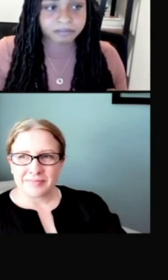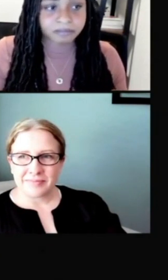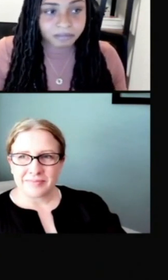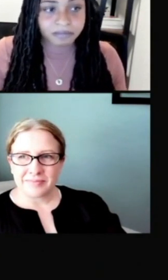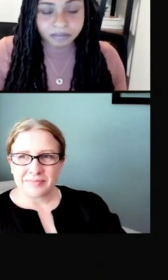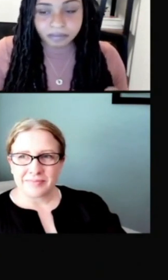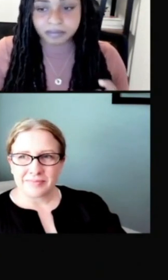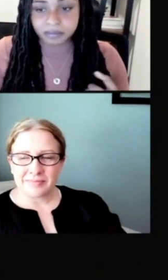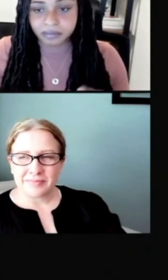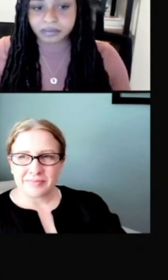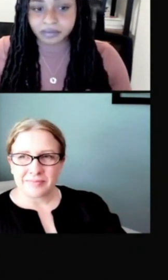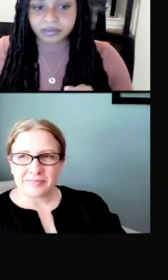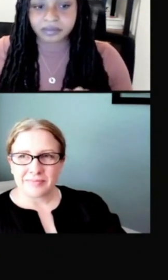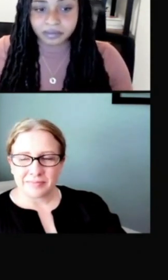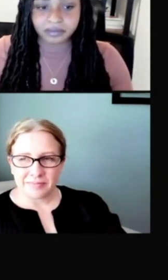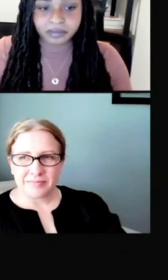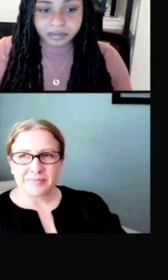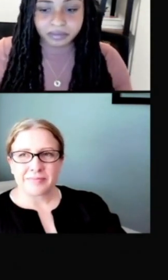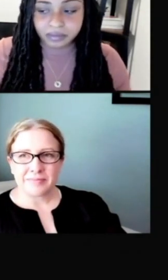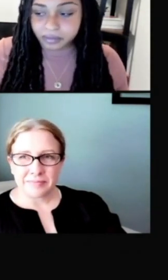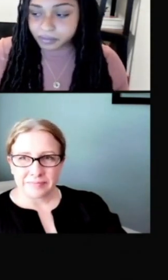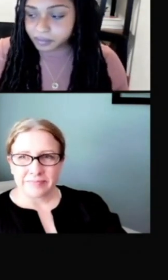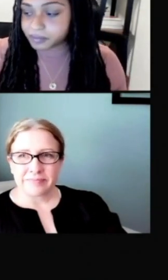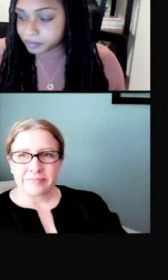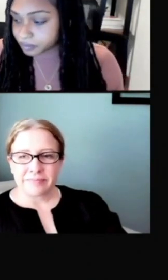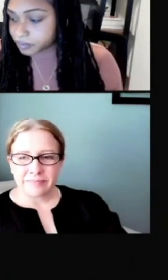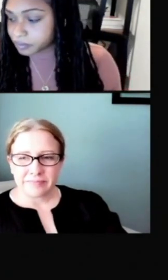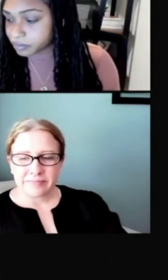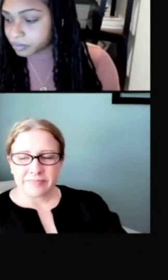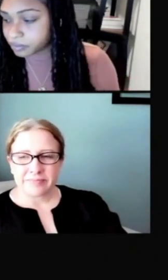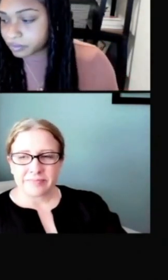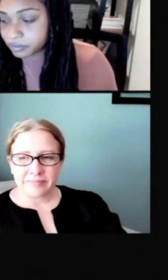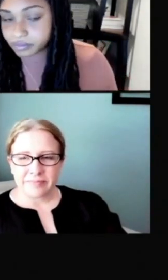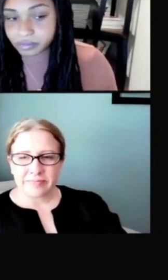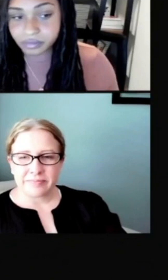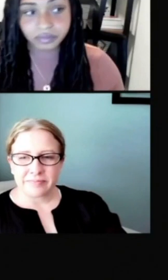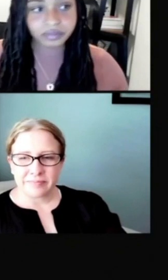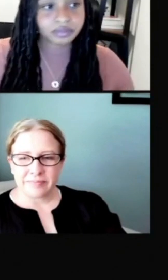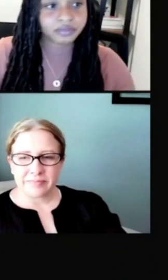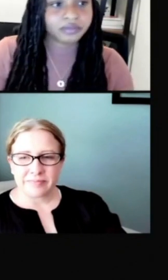them. There were Black and brown people in the clinical trials. We really need to